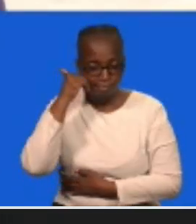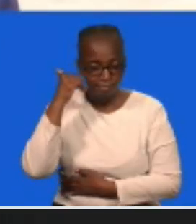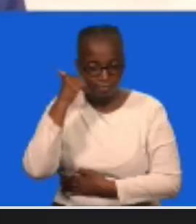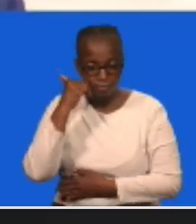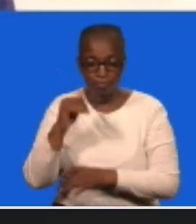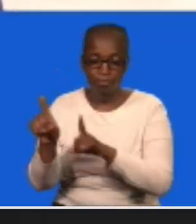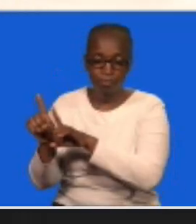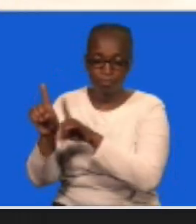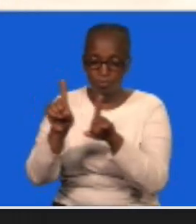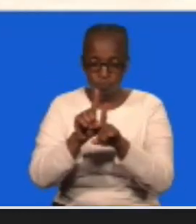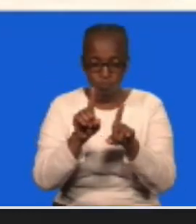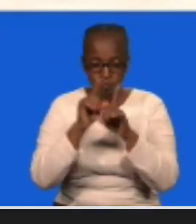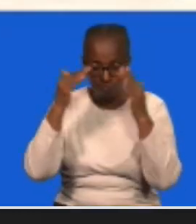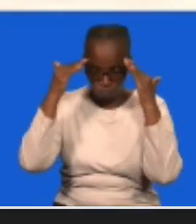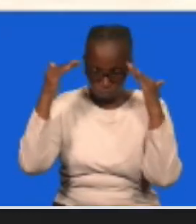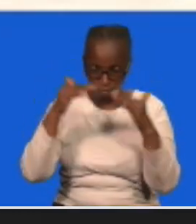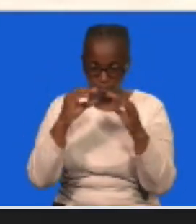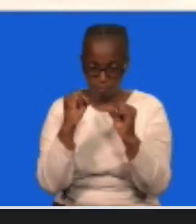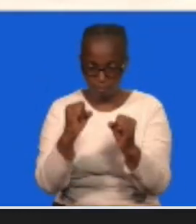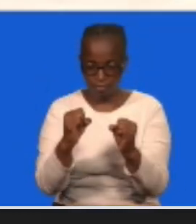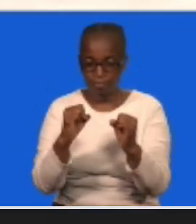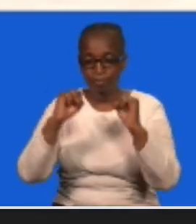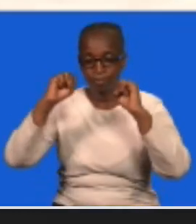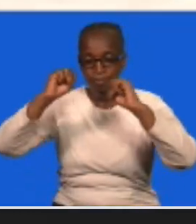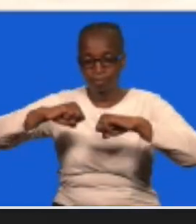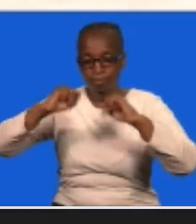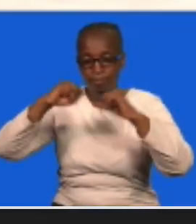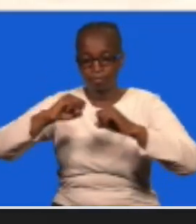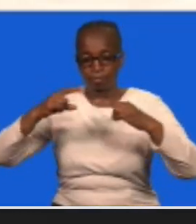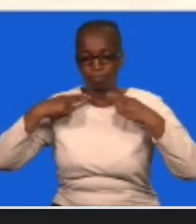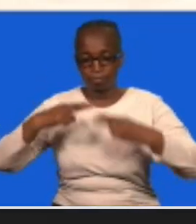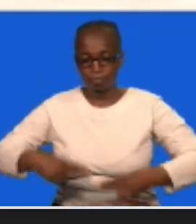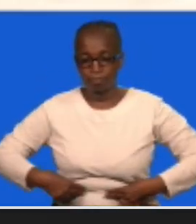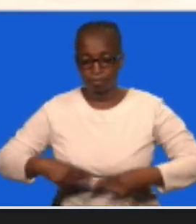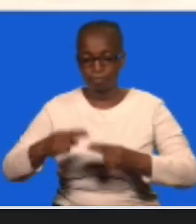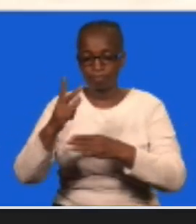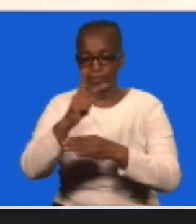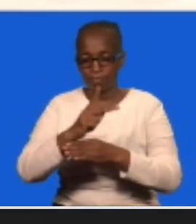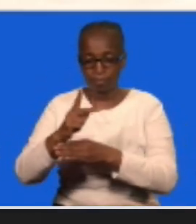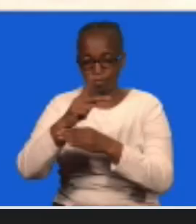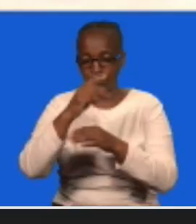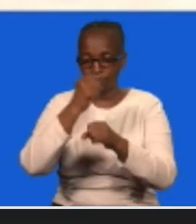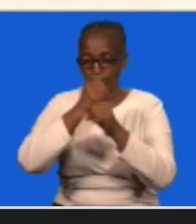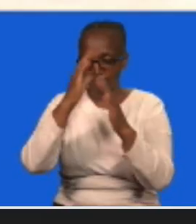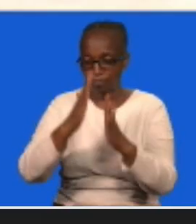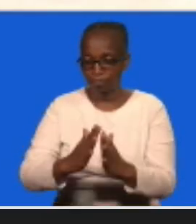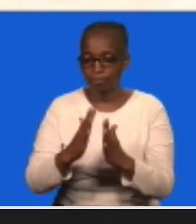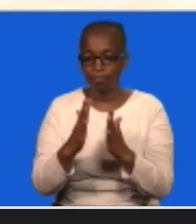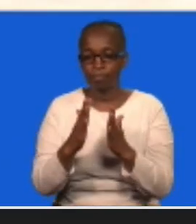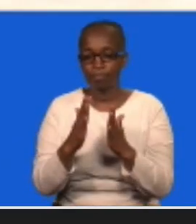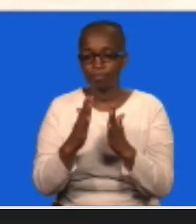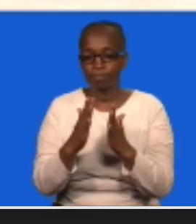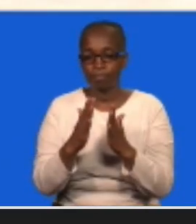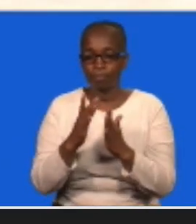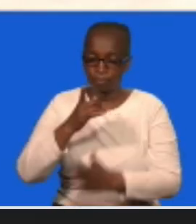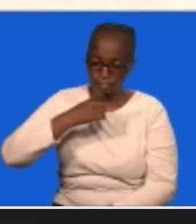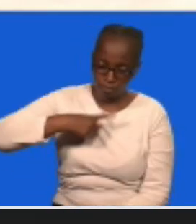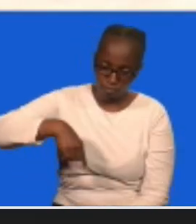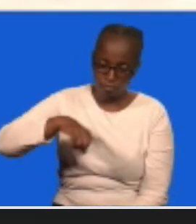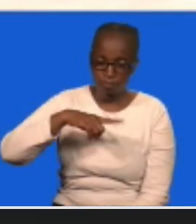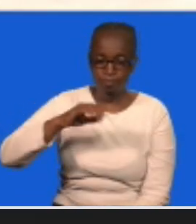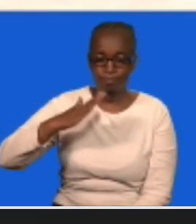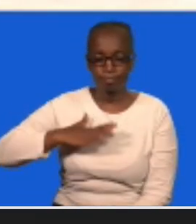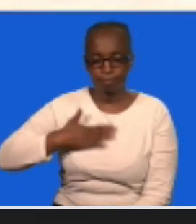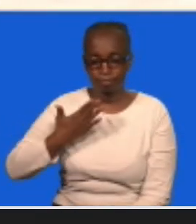committed to strengthening the capacity of our healthcare workers. I am